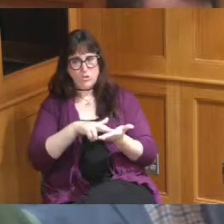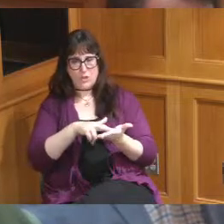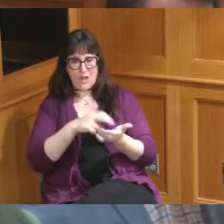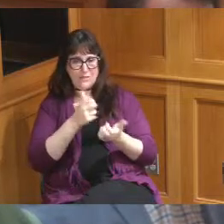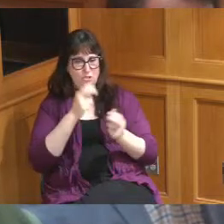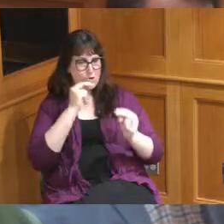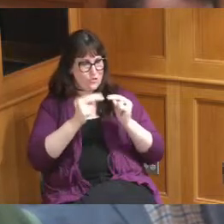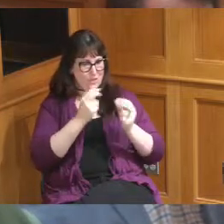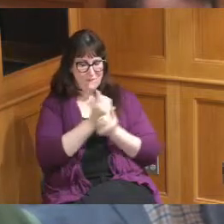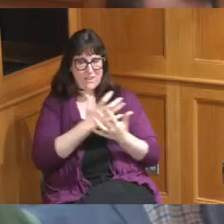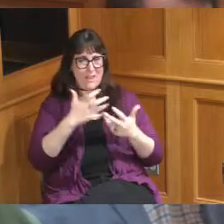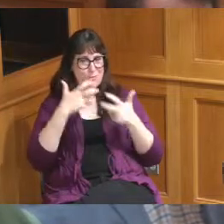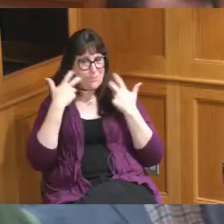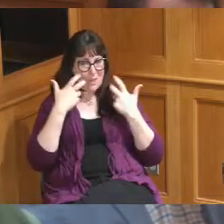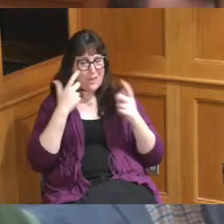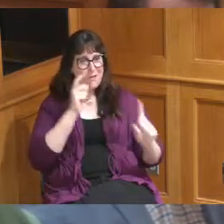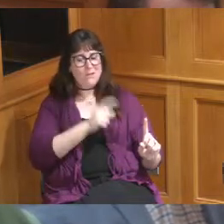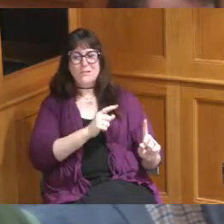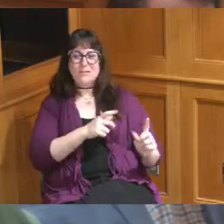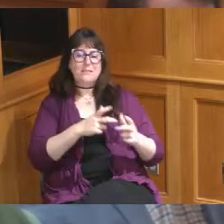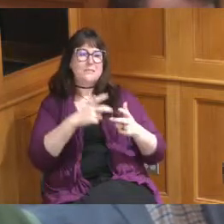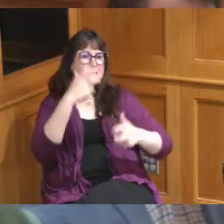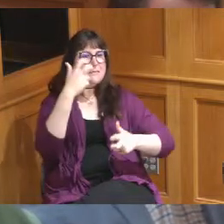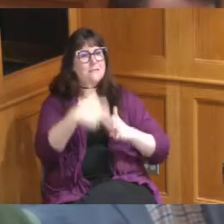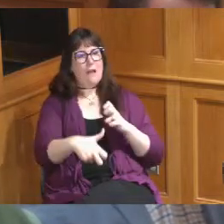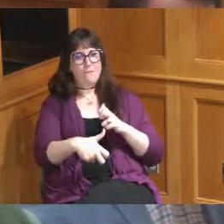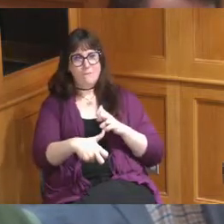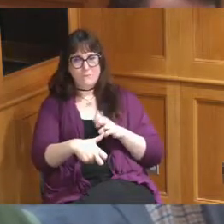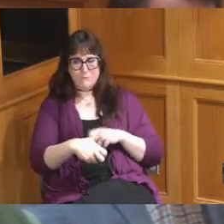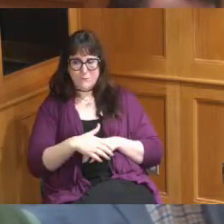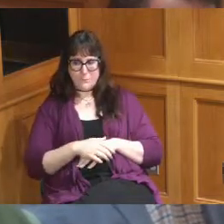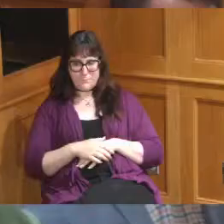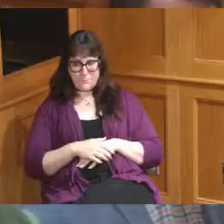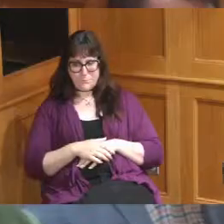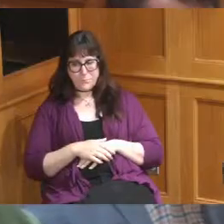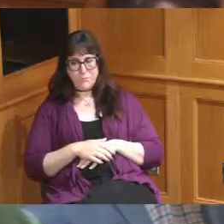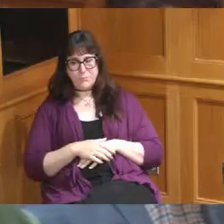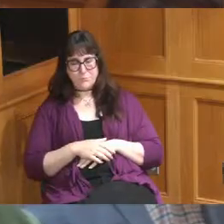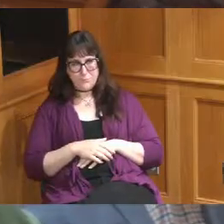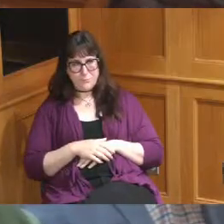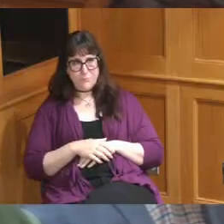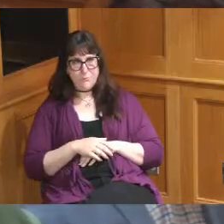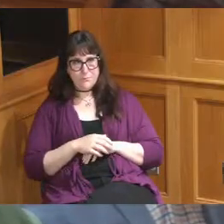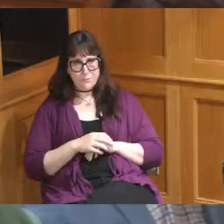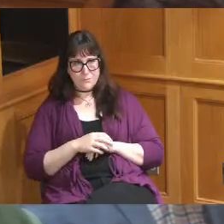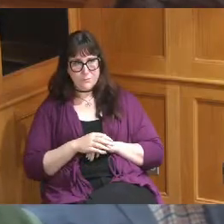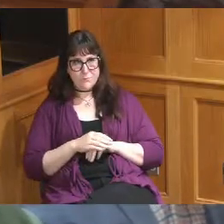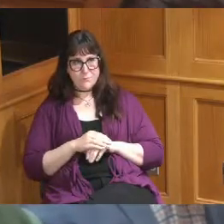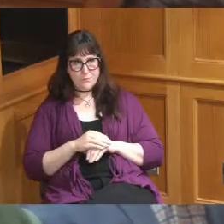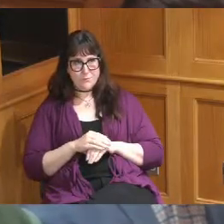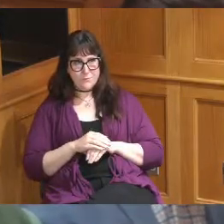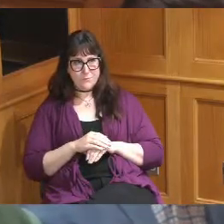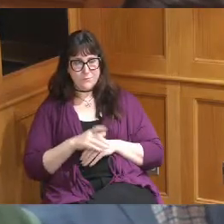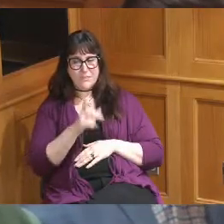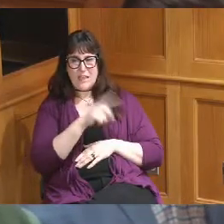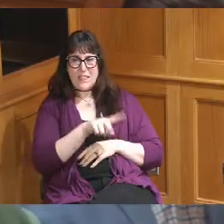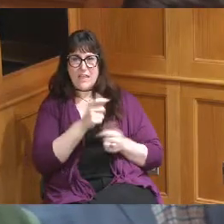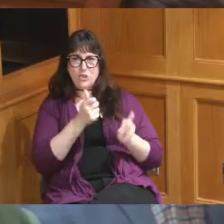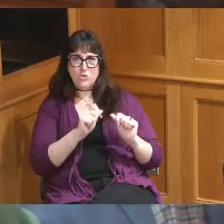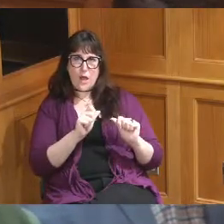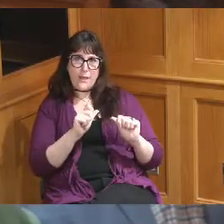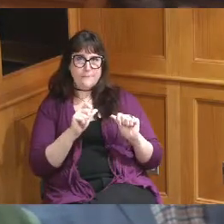but they try to put from the organization, the people I've met there. They try